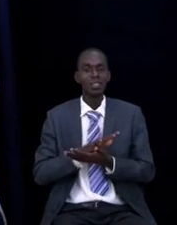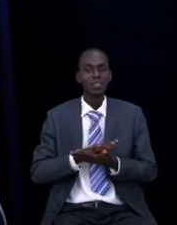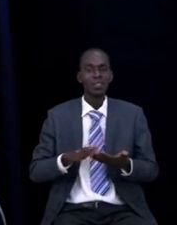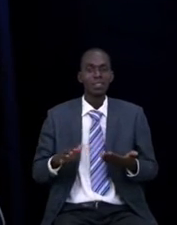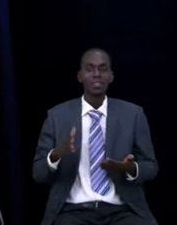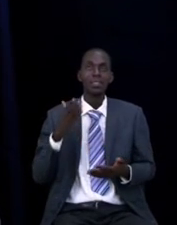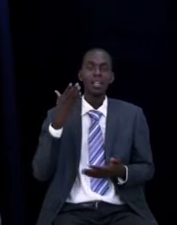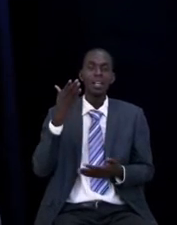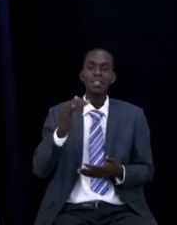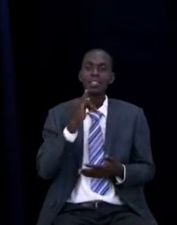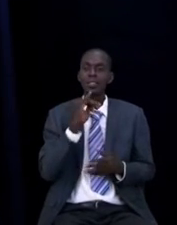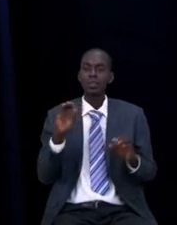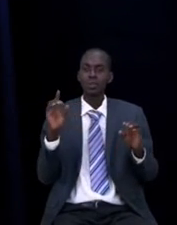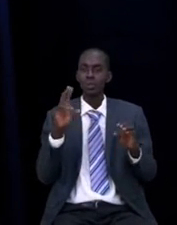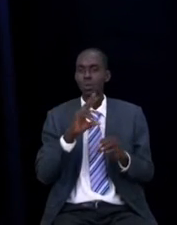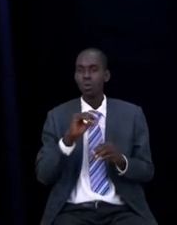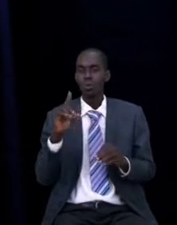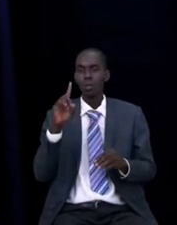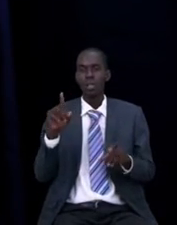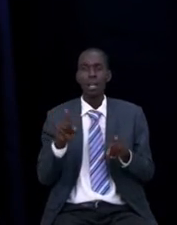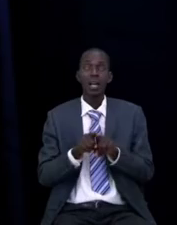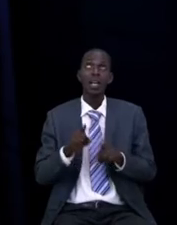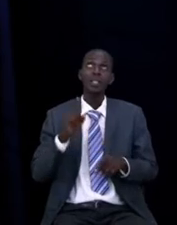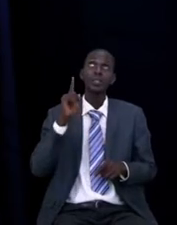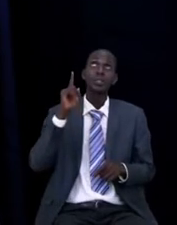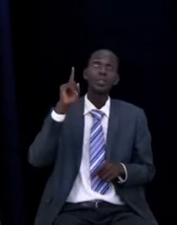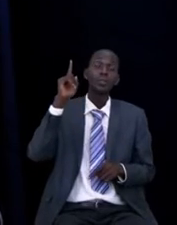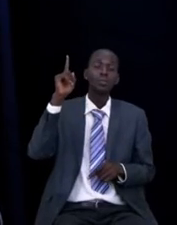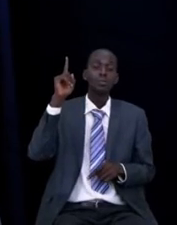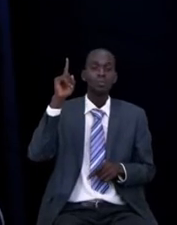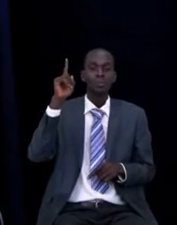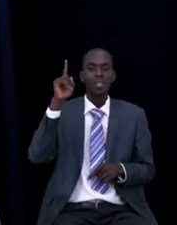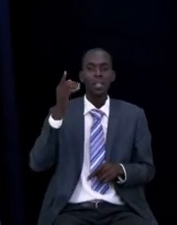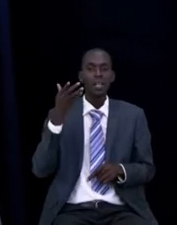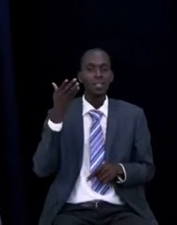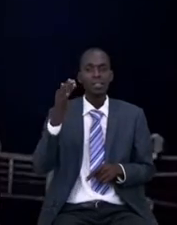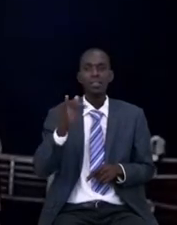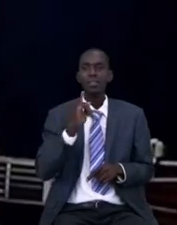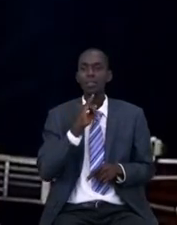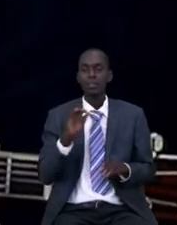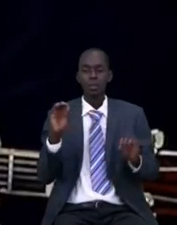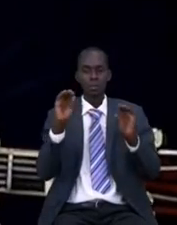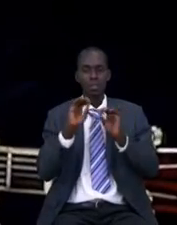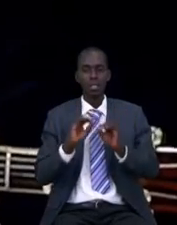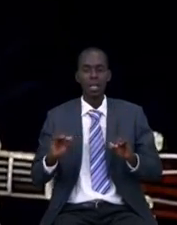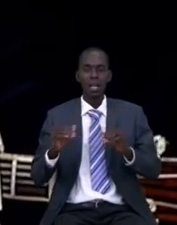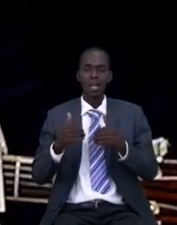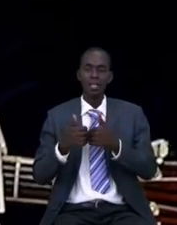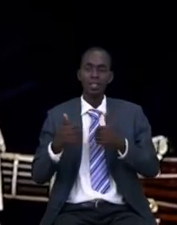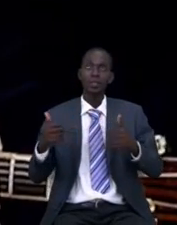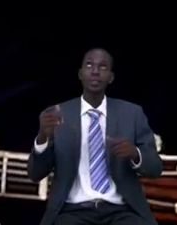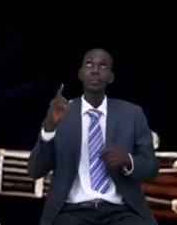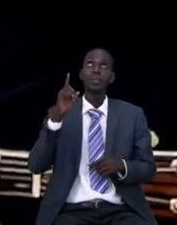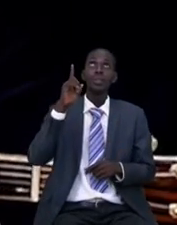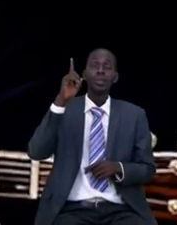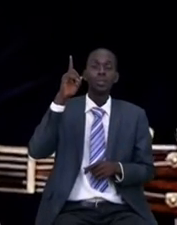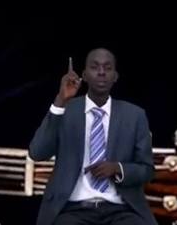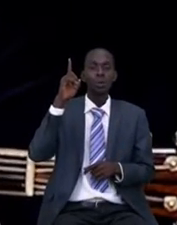holy, there is no one like you. There is none beside